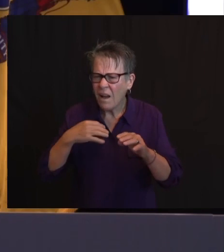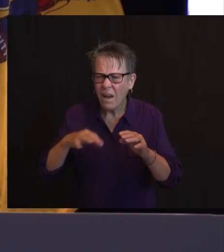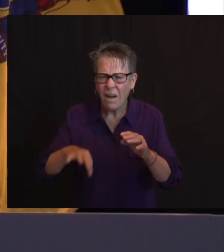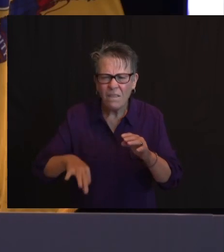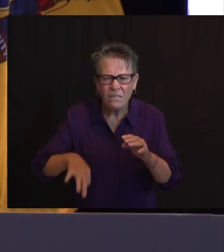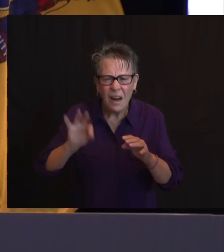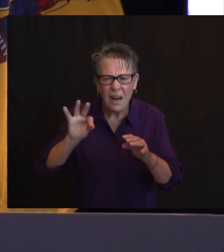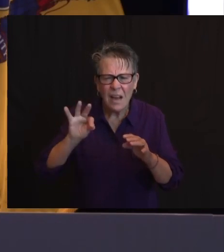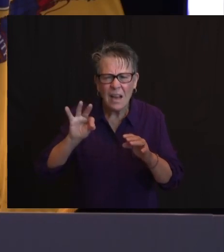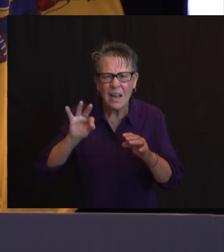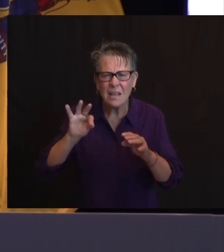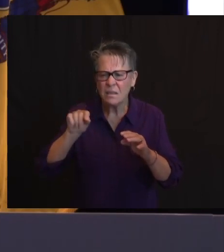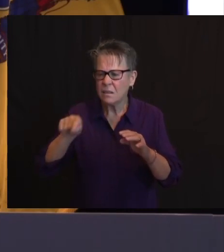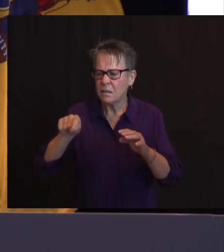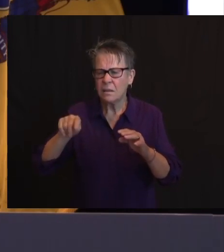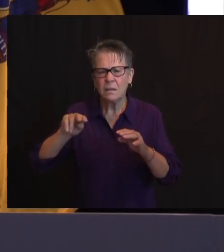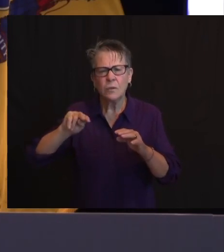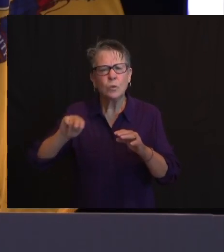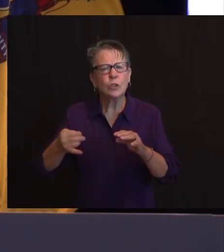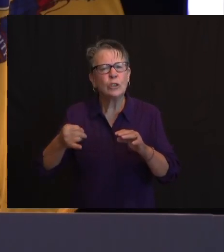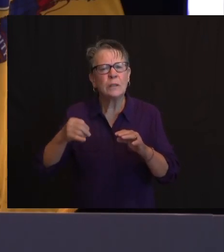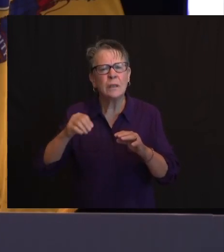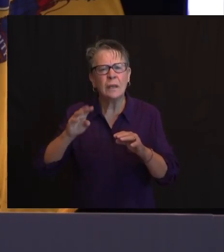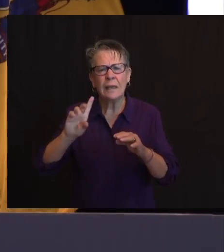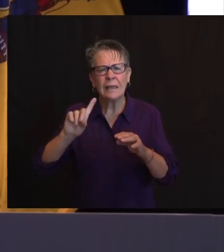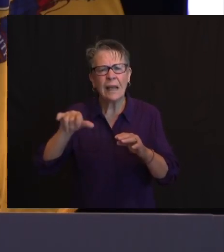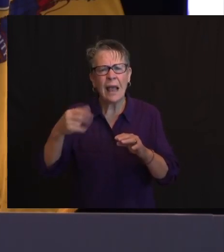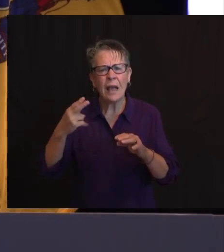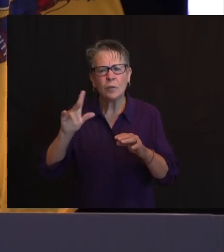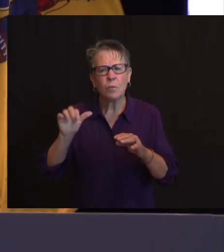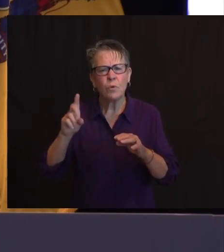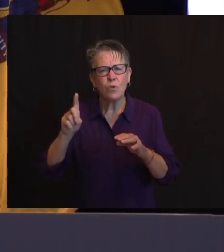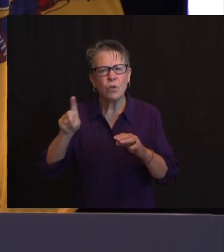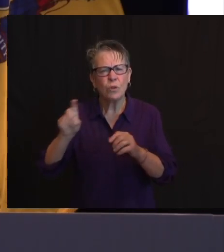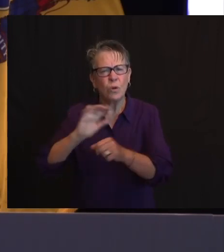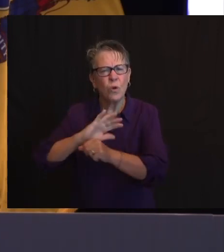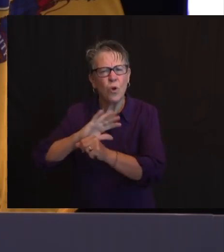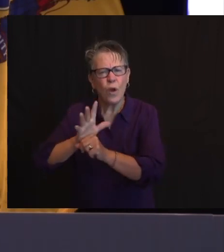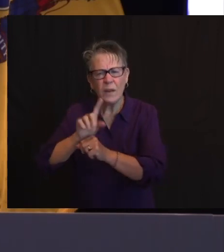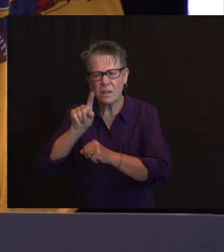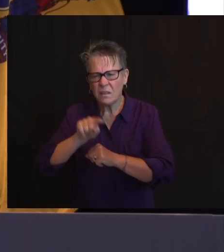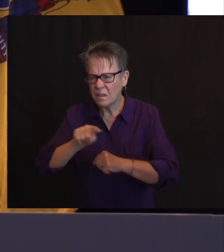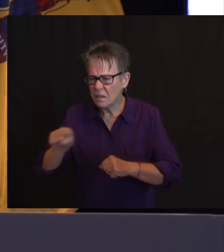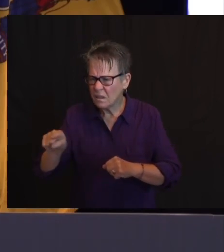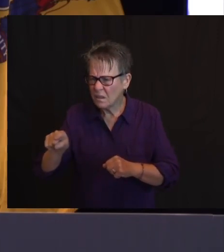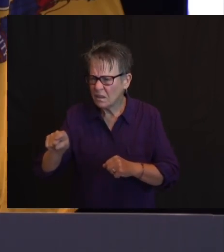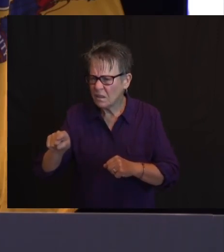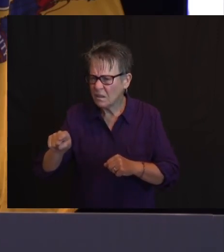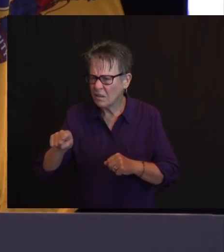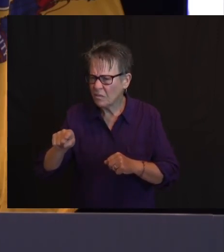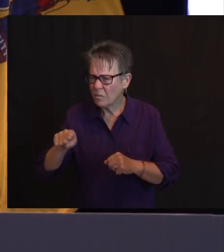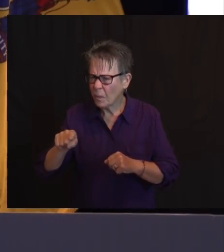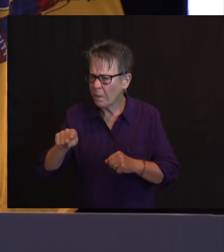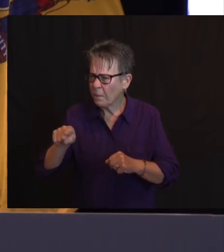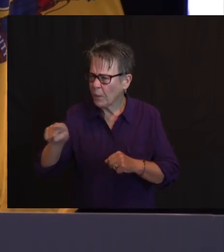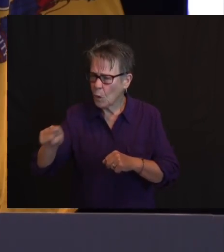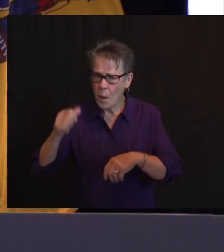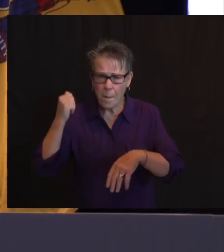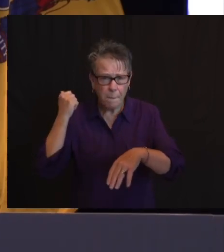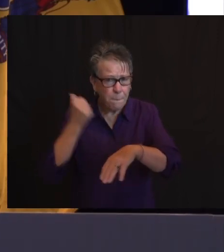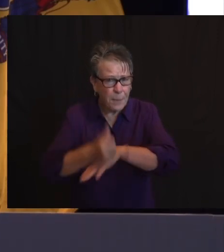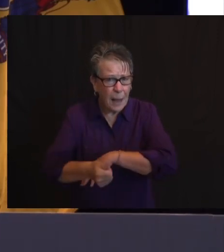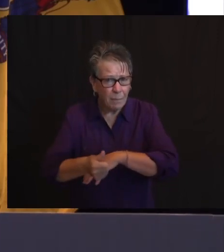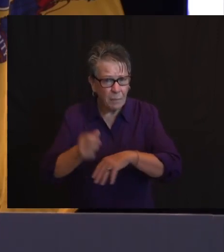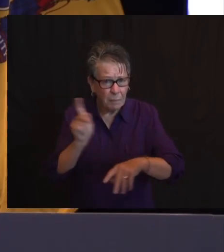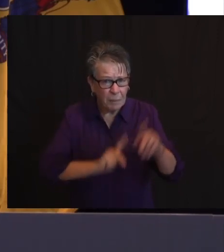talked, Governor, about the fact that it seems like large gatherings, especially with the younger people, is basically responsible for this. Is